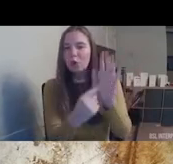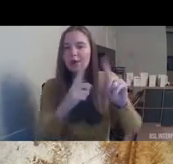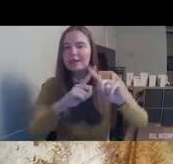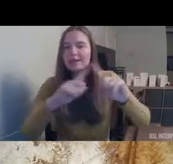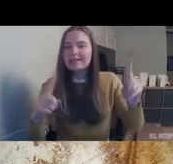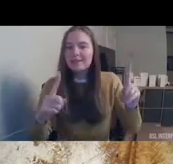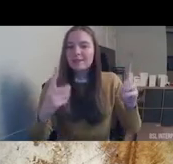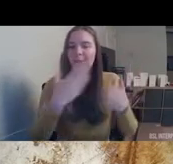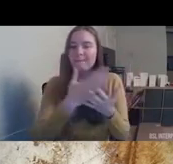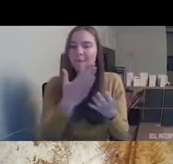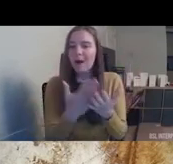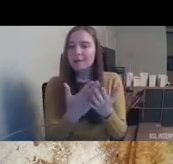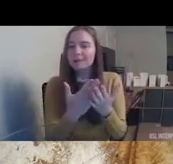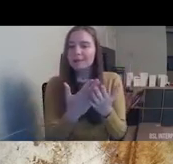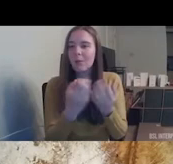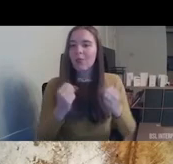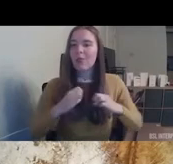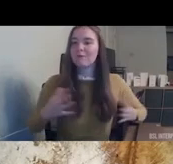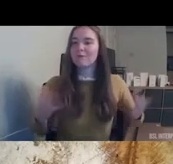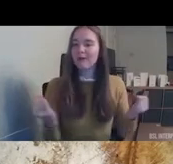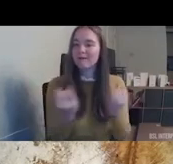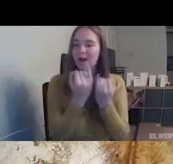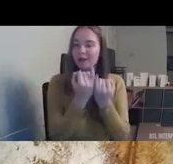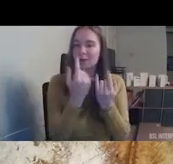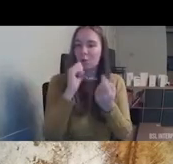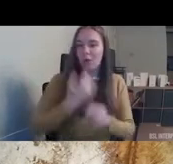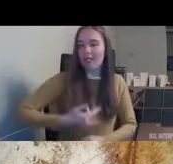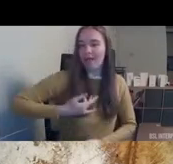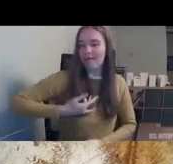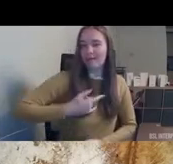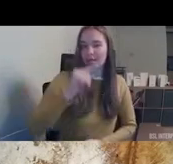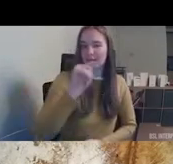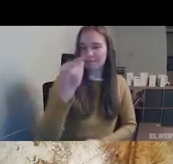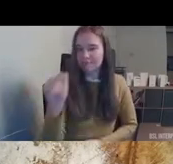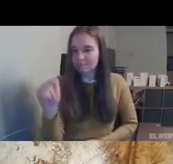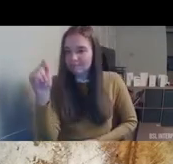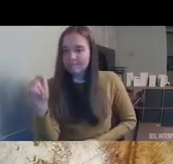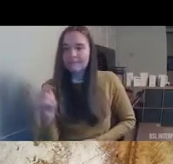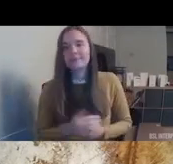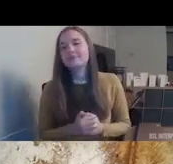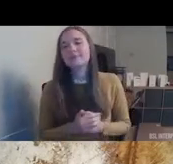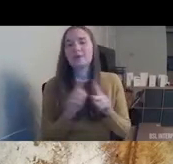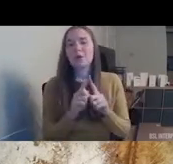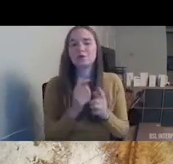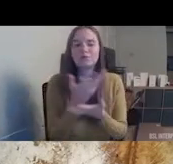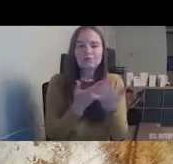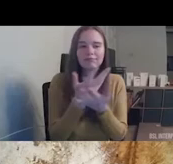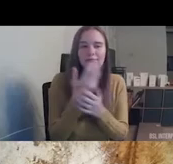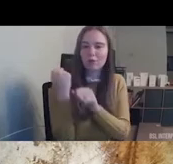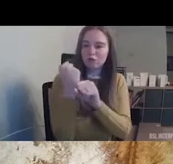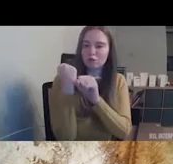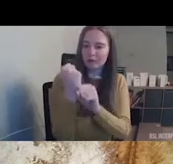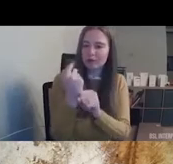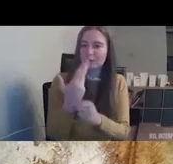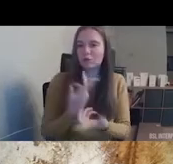the Mau Mau freedom fighters would inhabit the caves and stage their protests, where they would sleep, where they